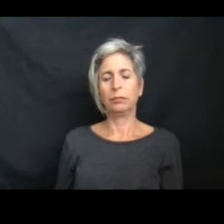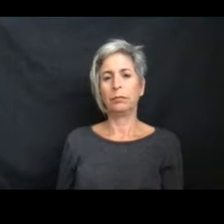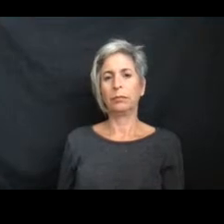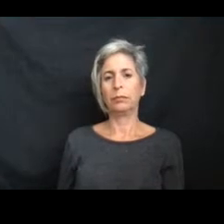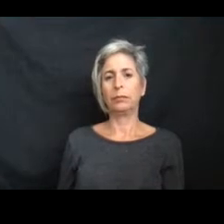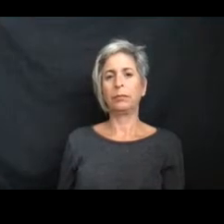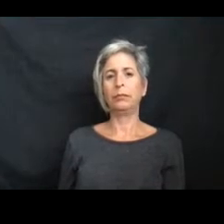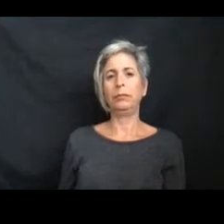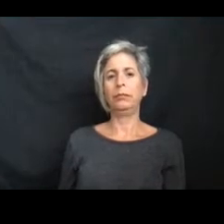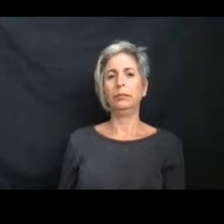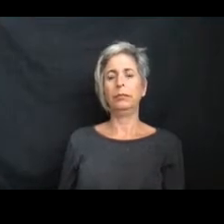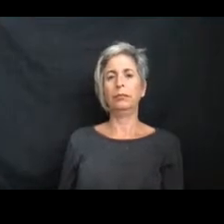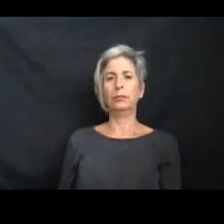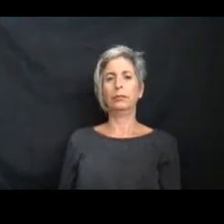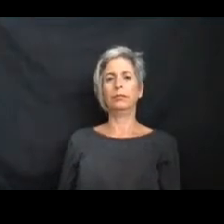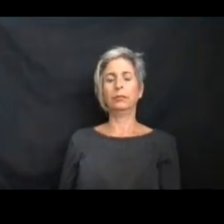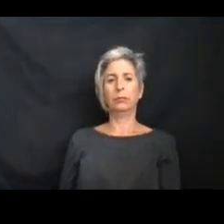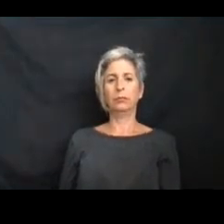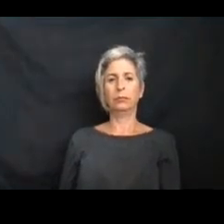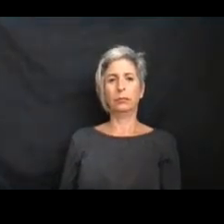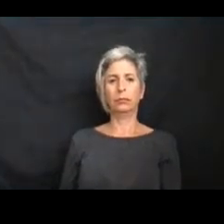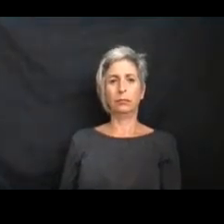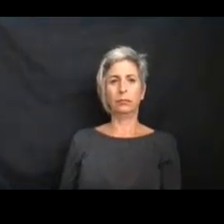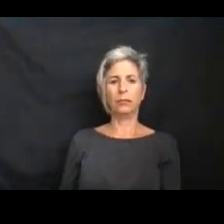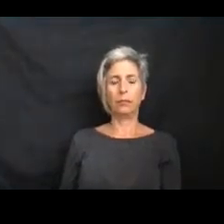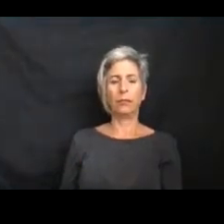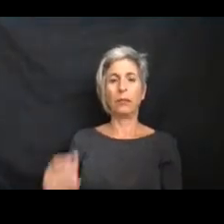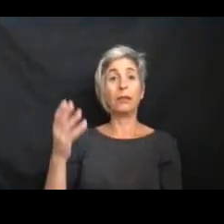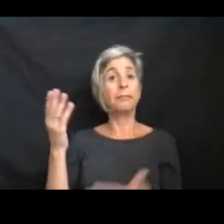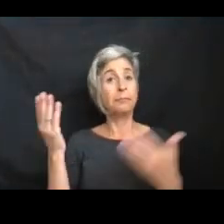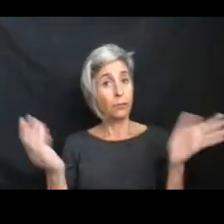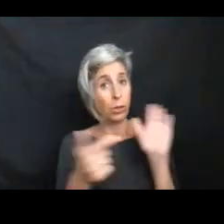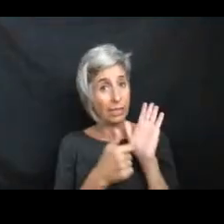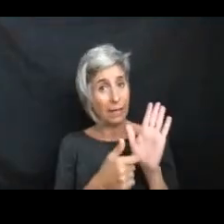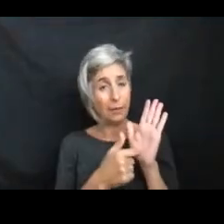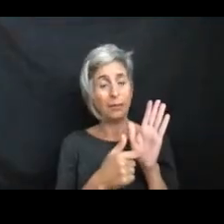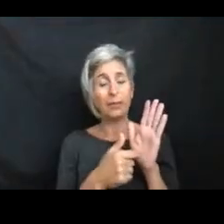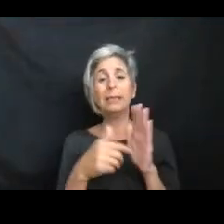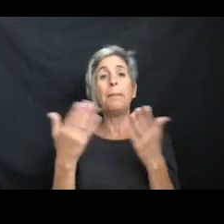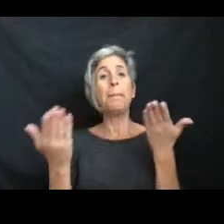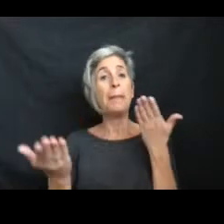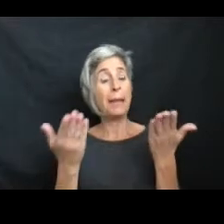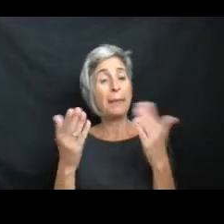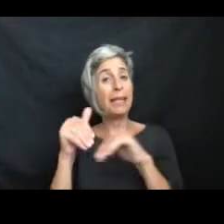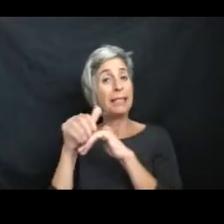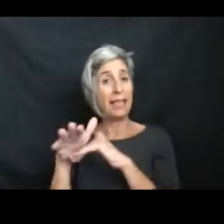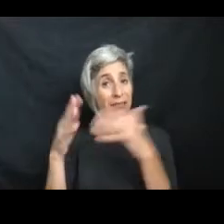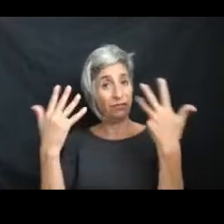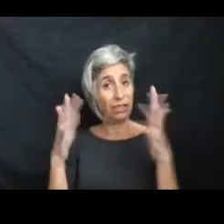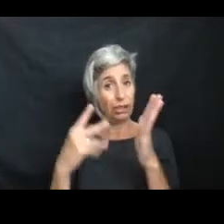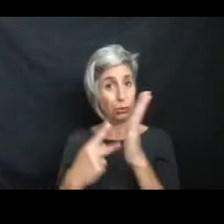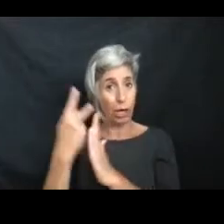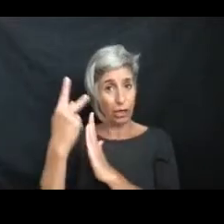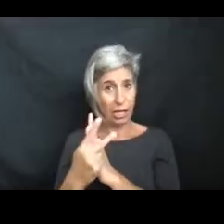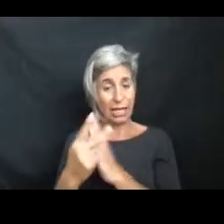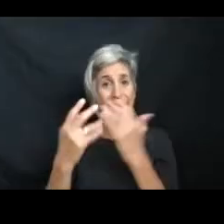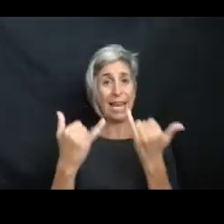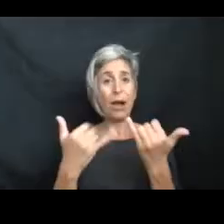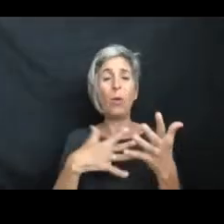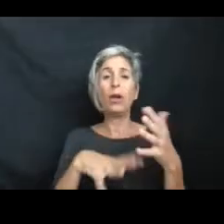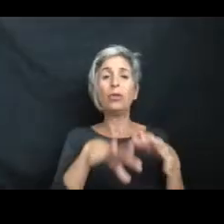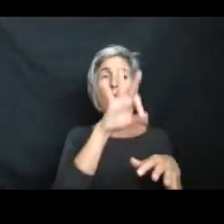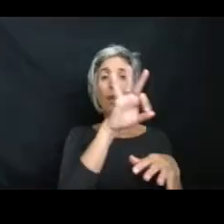Okay, so finding a project using work list and search. So let's say I just submitted my project. So now I want to find it. I need to track it